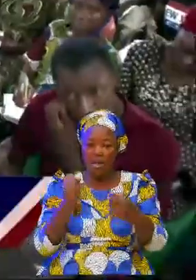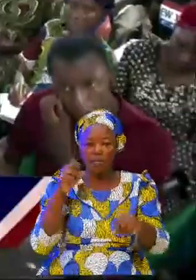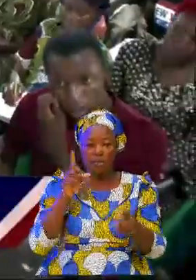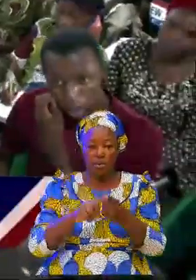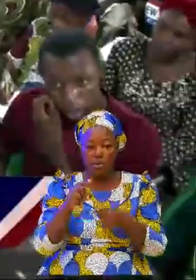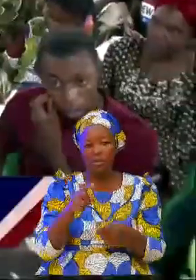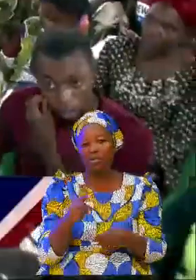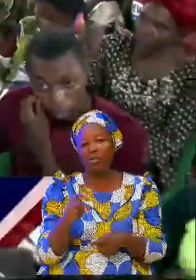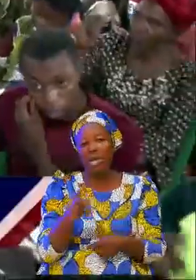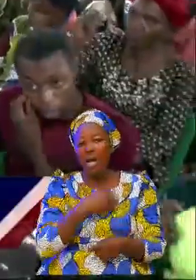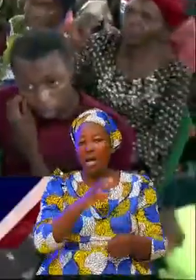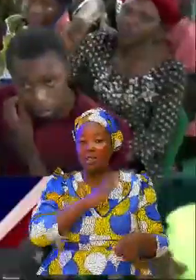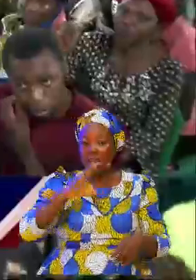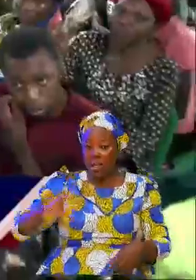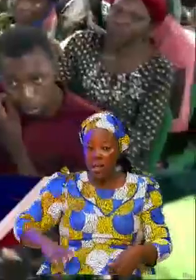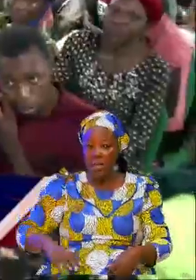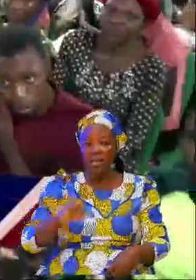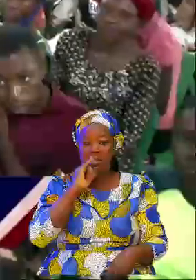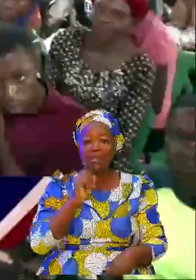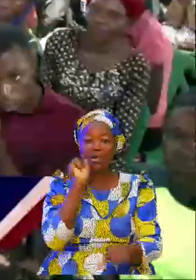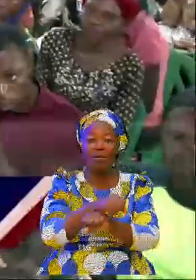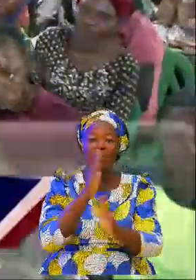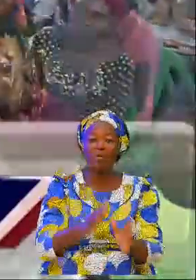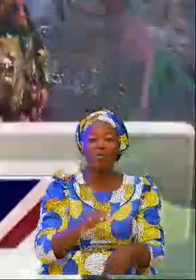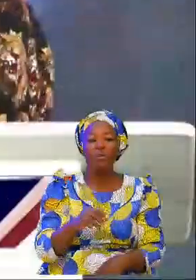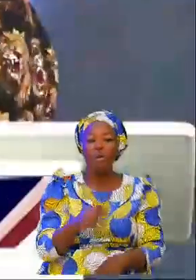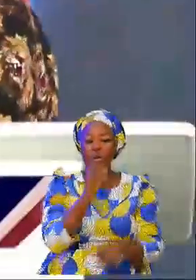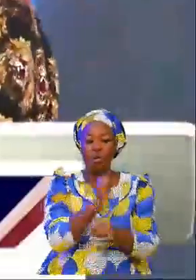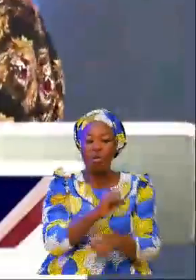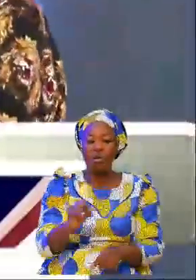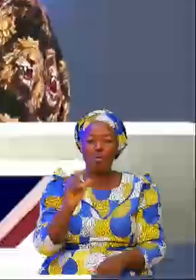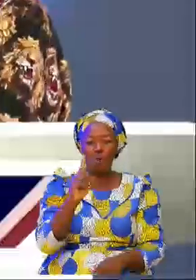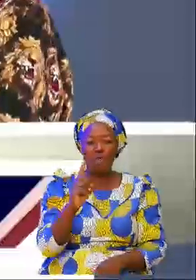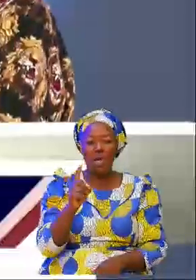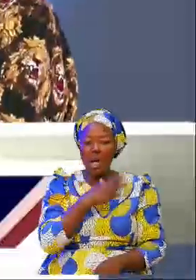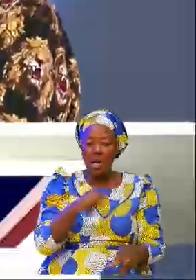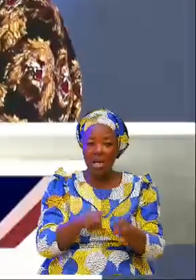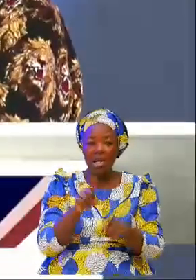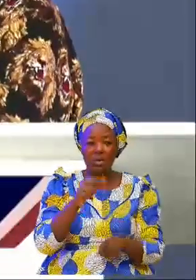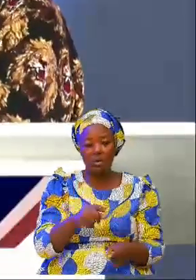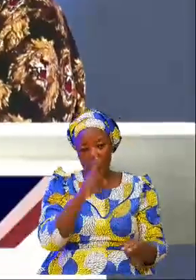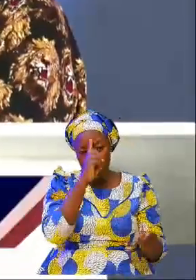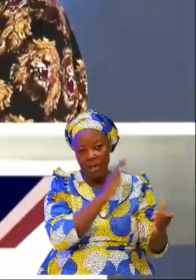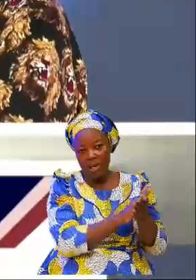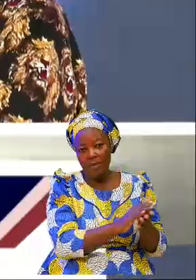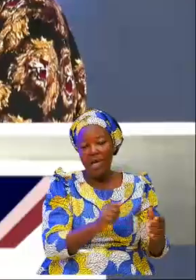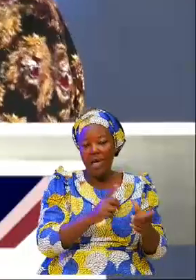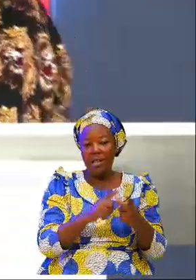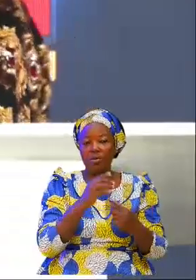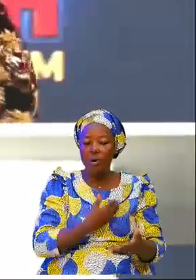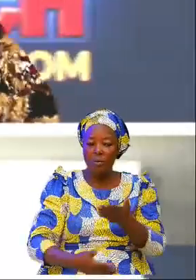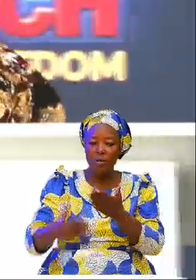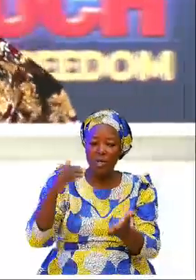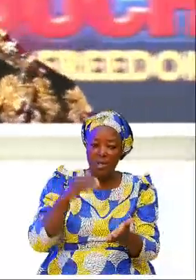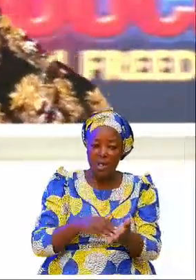today? Christ comes into you. And Christ is the conquering one. And